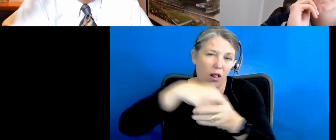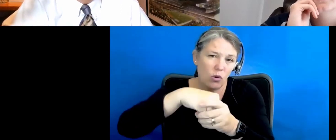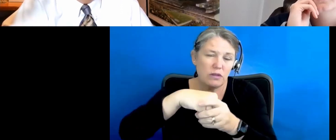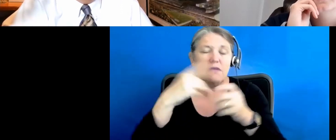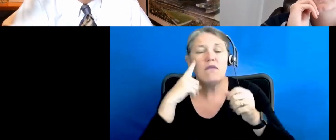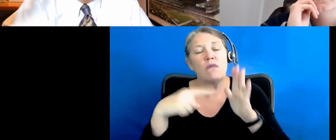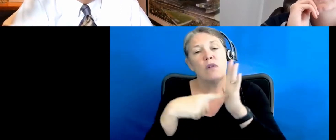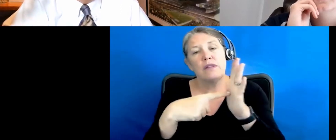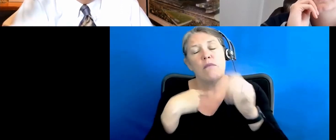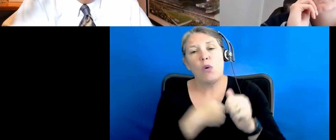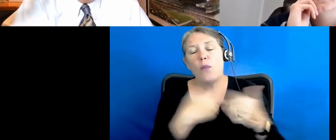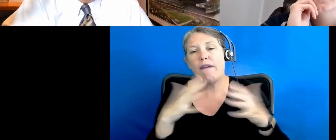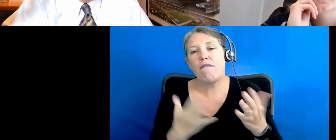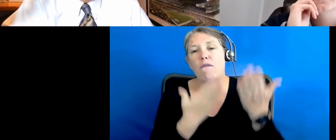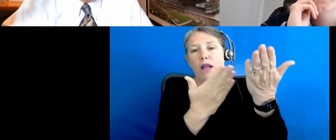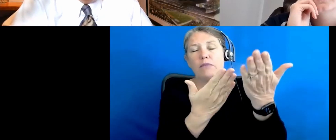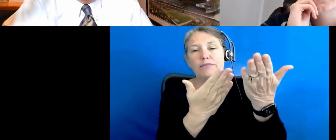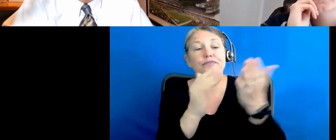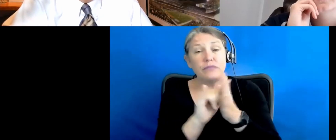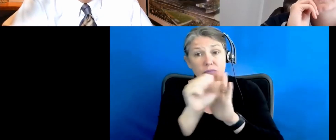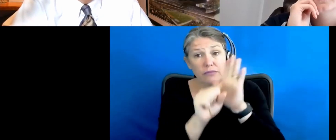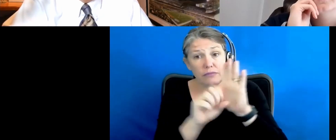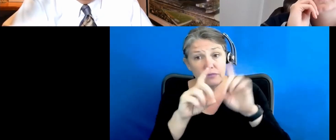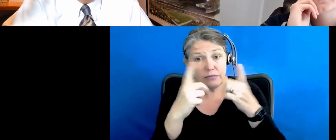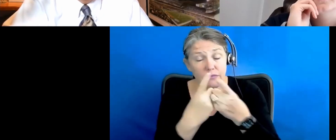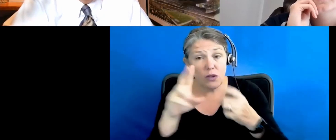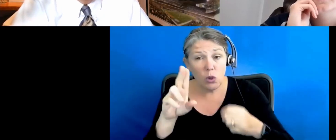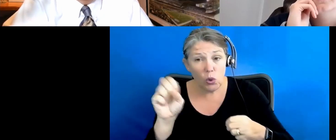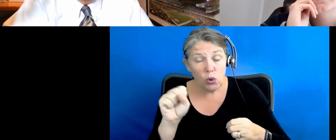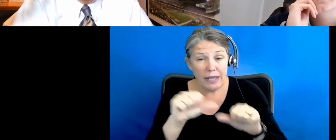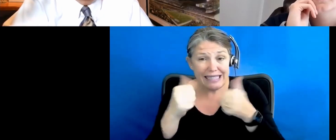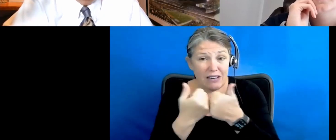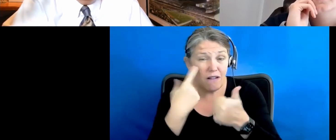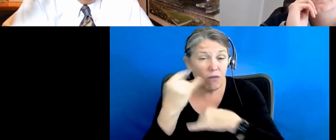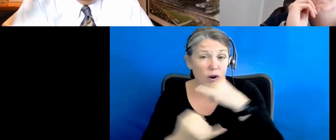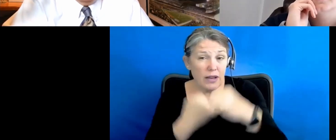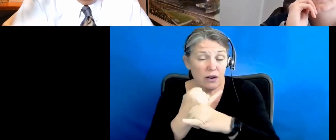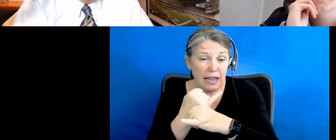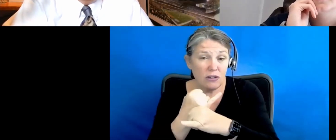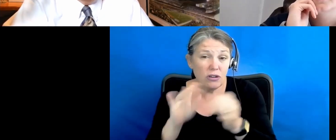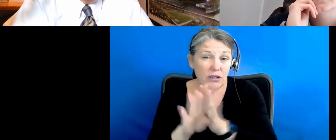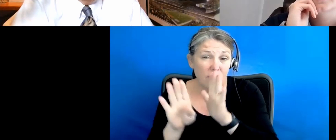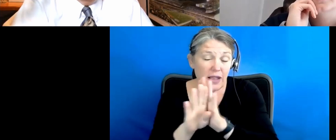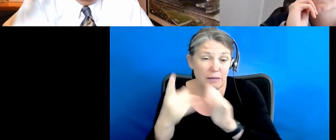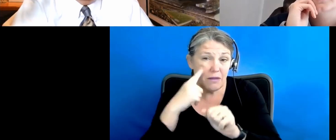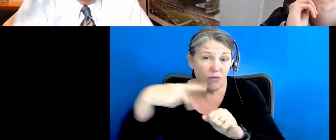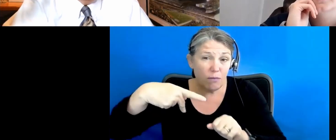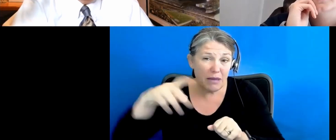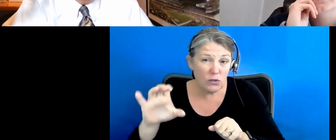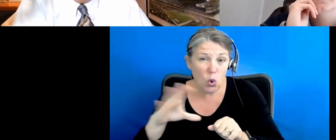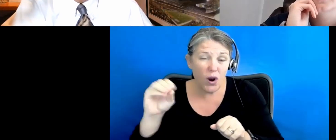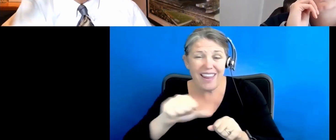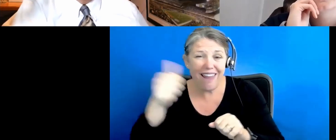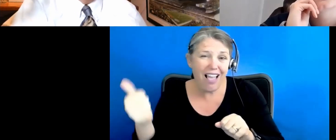For example, we have recommended that the State Department, the U.S. Agency for International Development, the Peace Corps, and